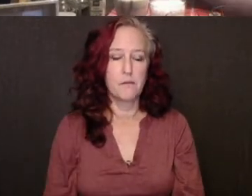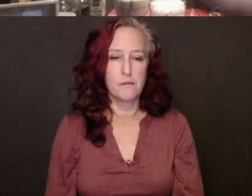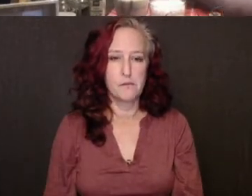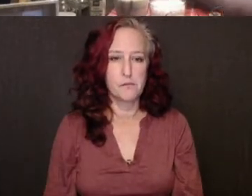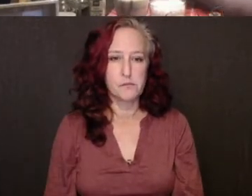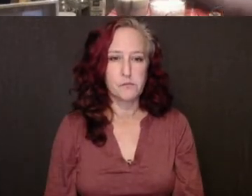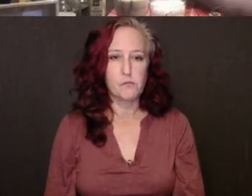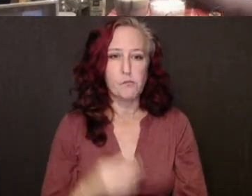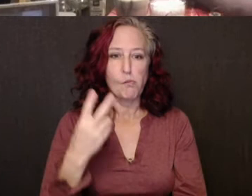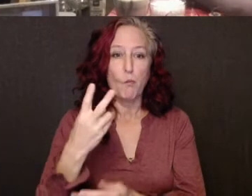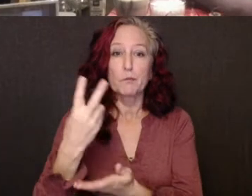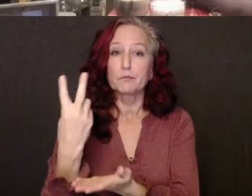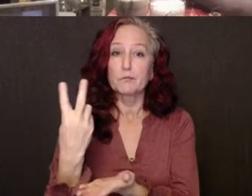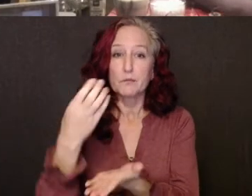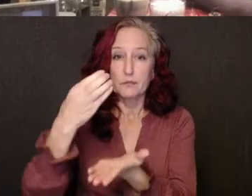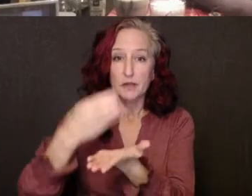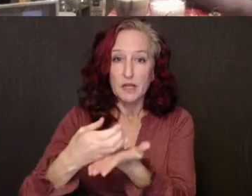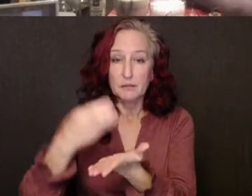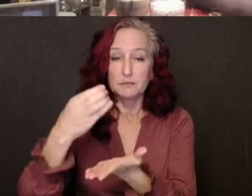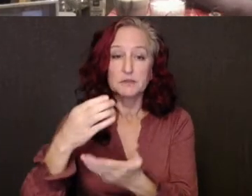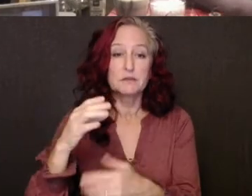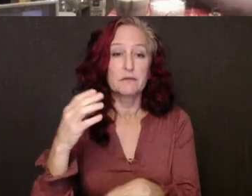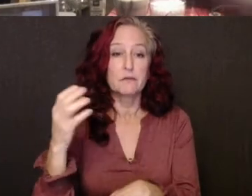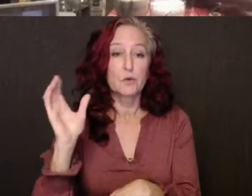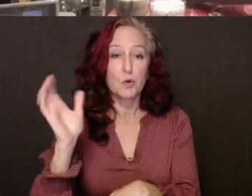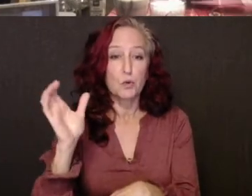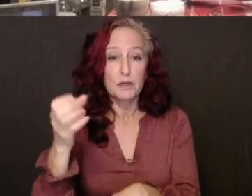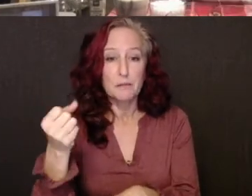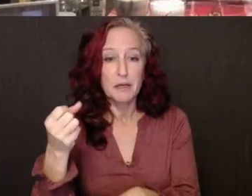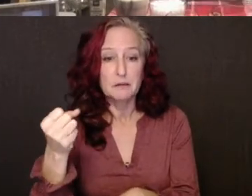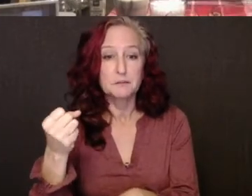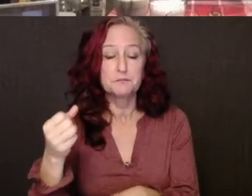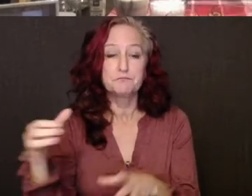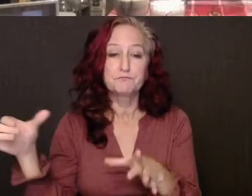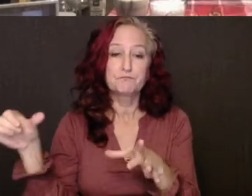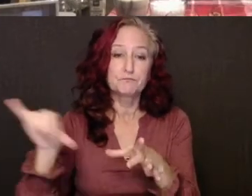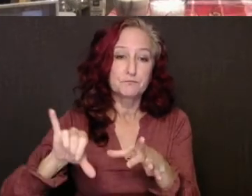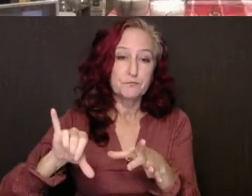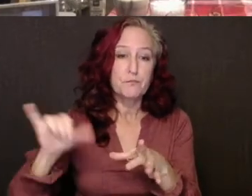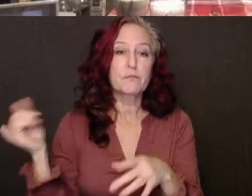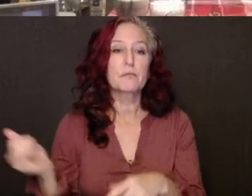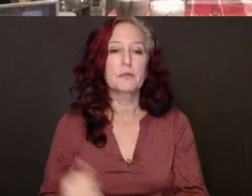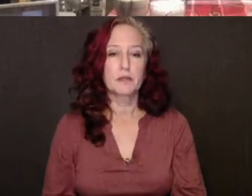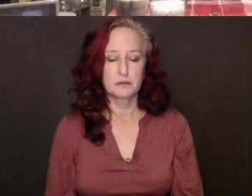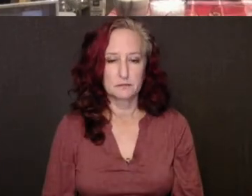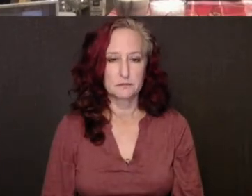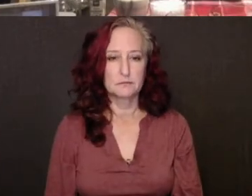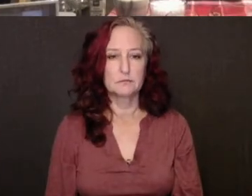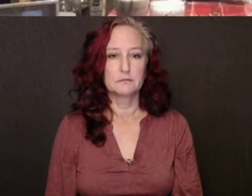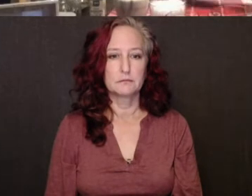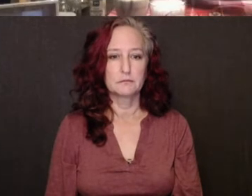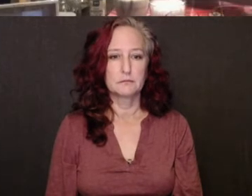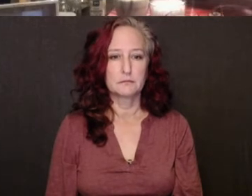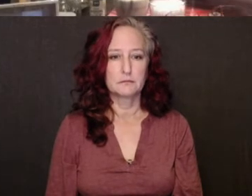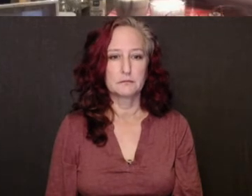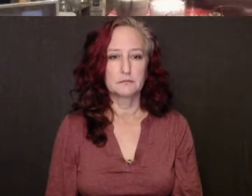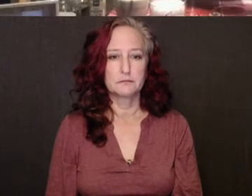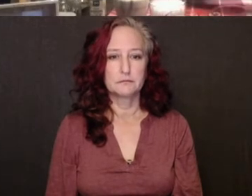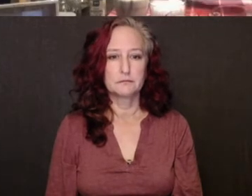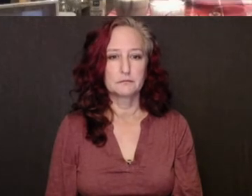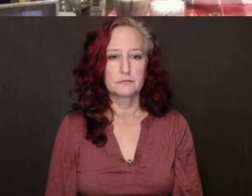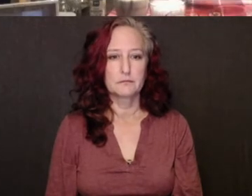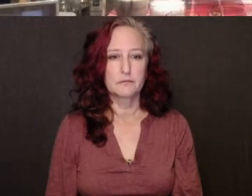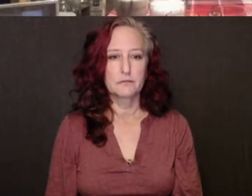which I love. I think as a vegan who is really passionate about the environment, it's great that we have these options. And I'm